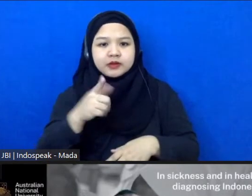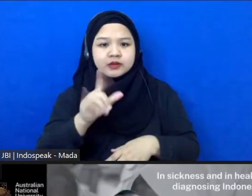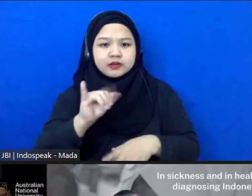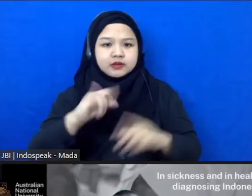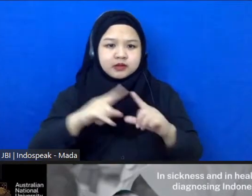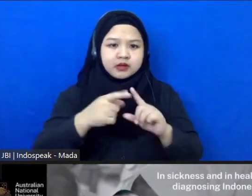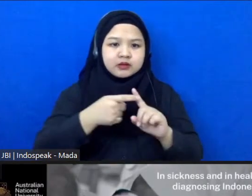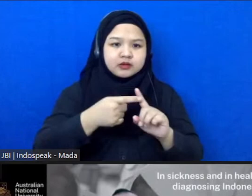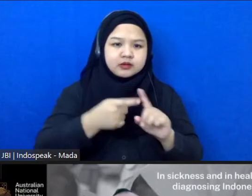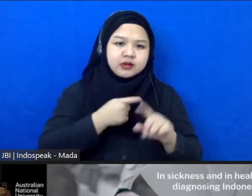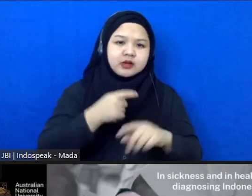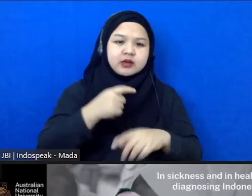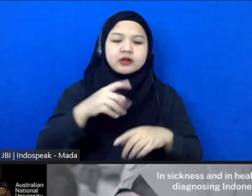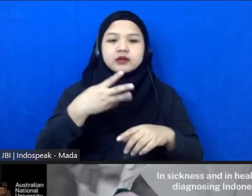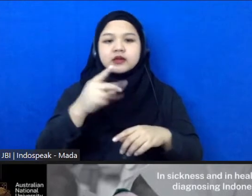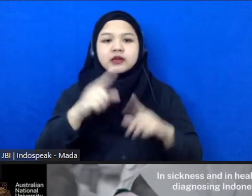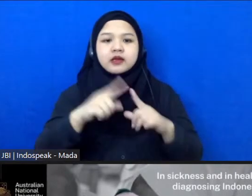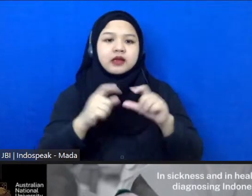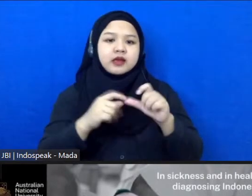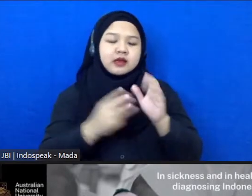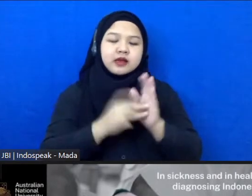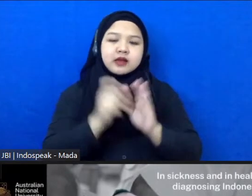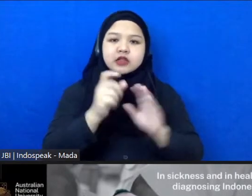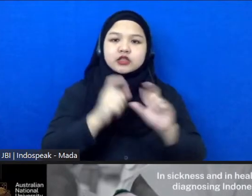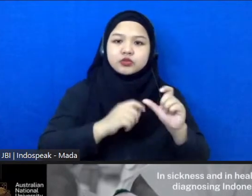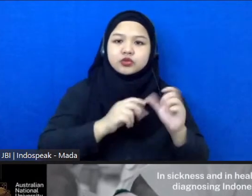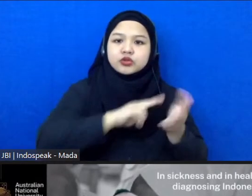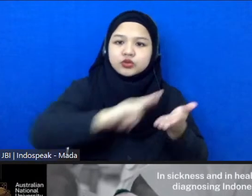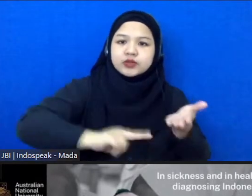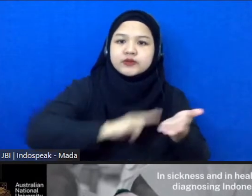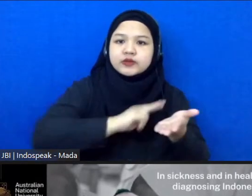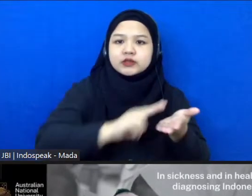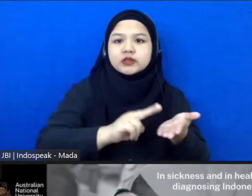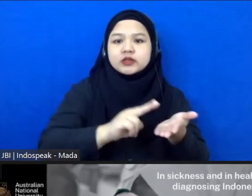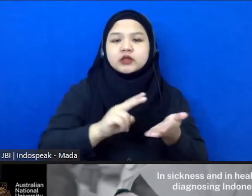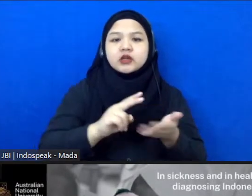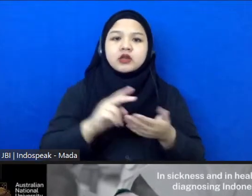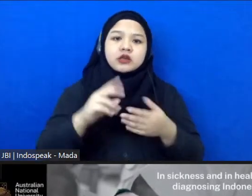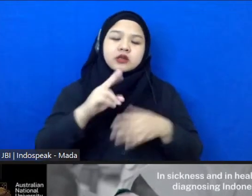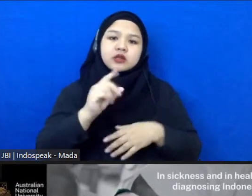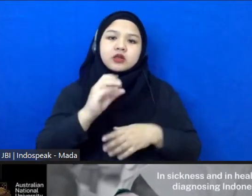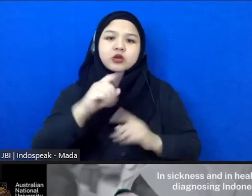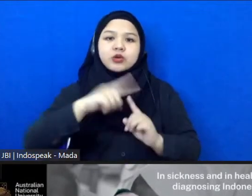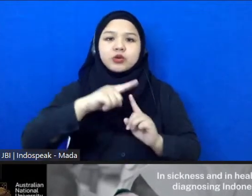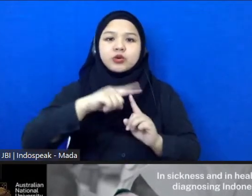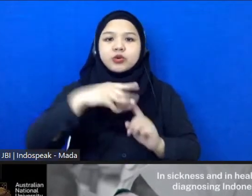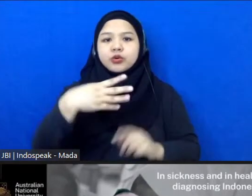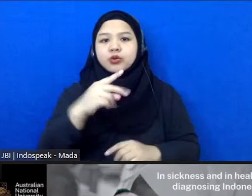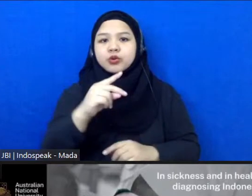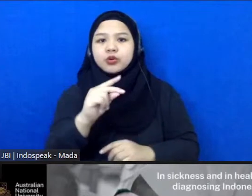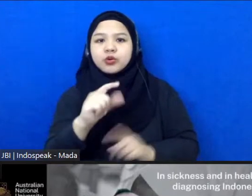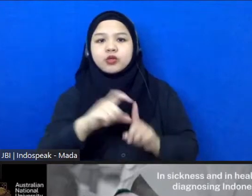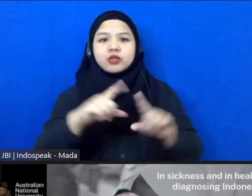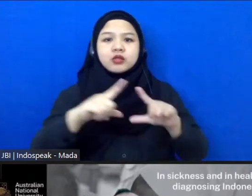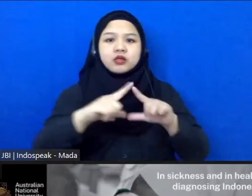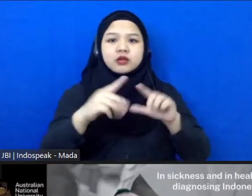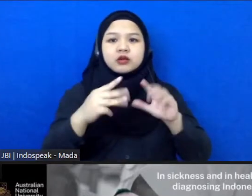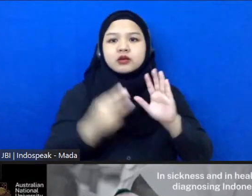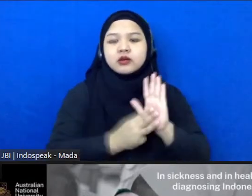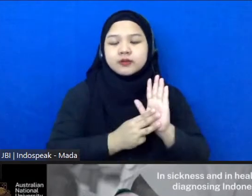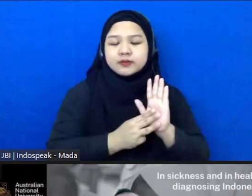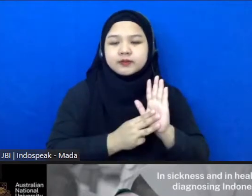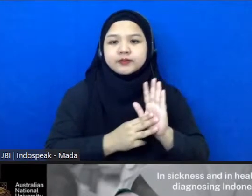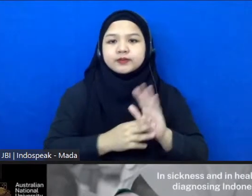Vanda from Erasmus University Rotterdam. You can find their bios on our program book. Each topic will